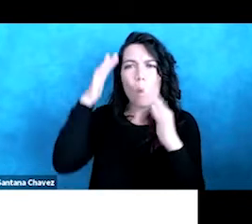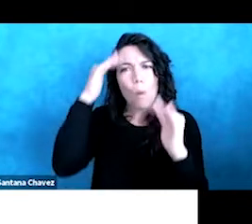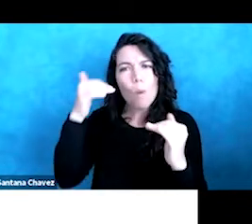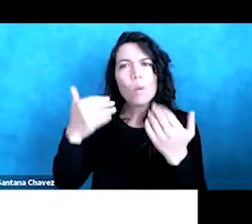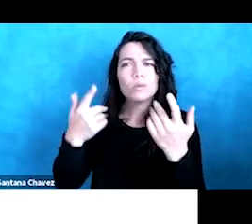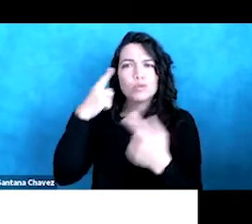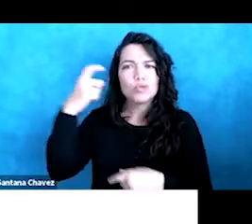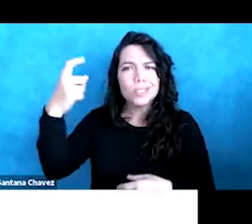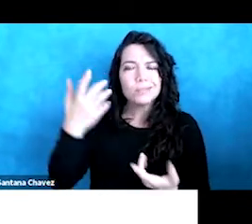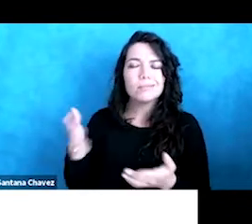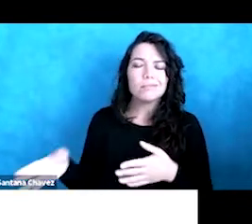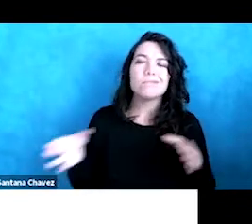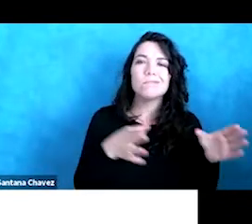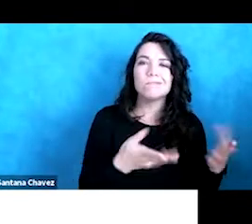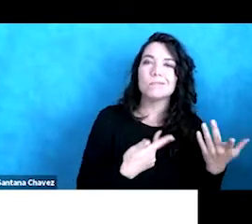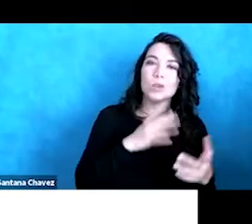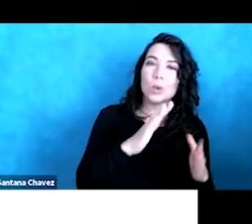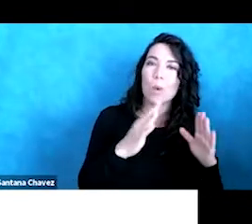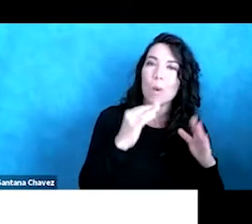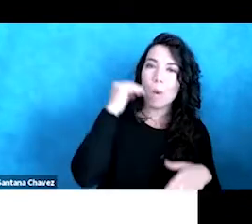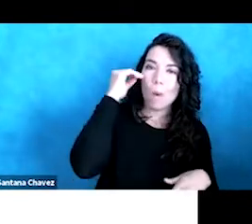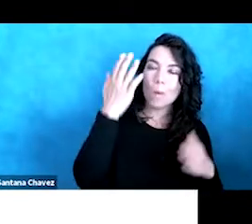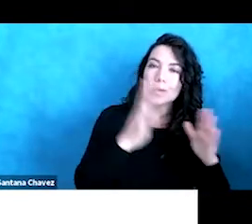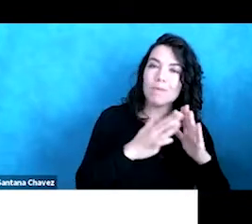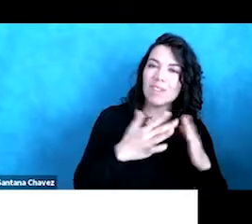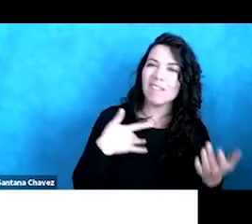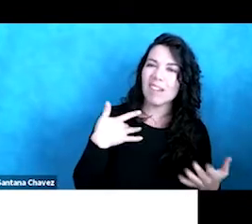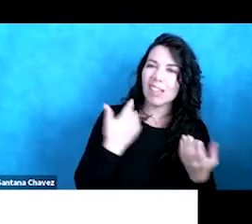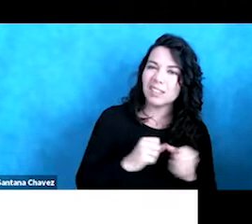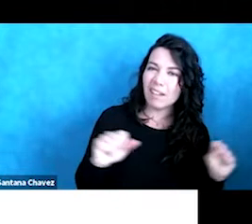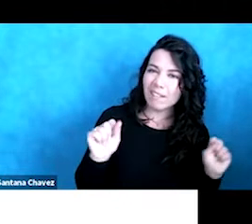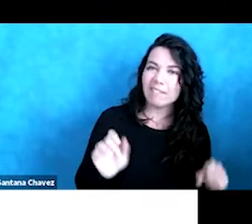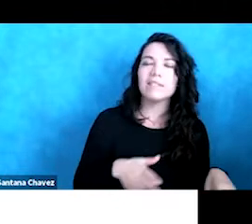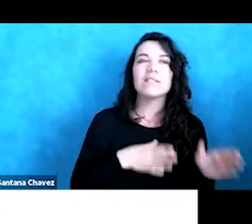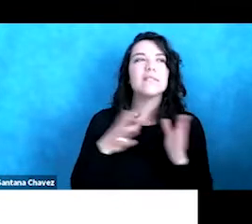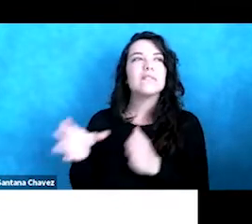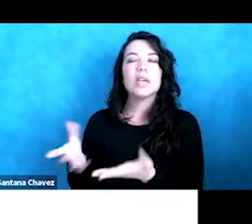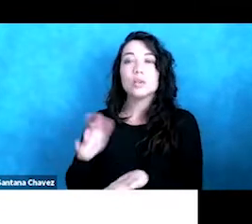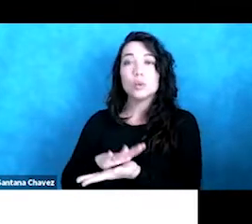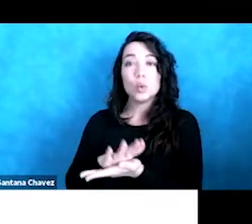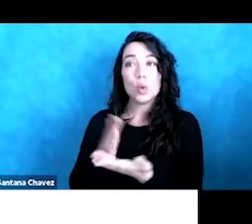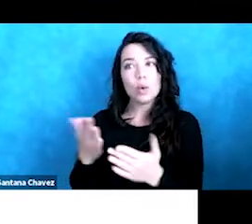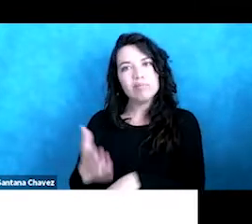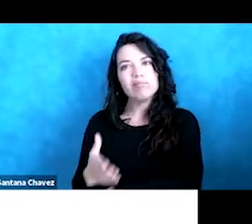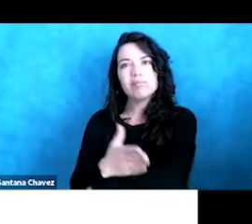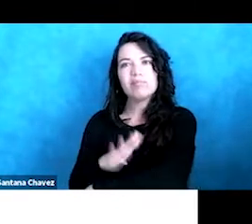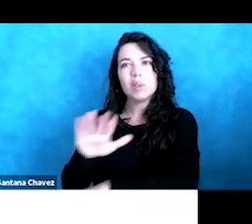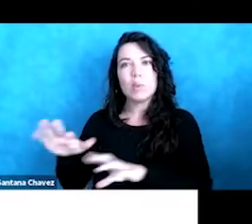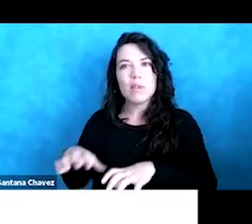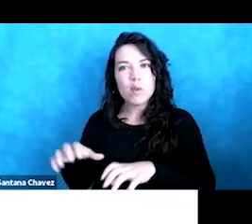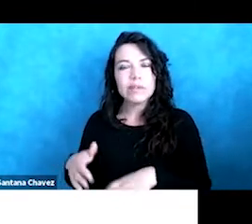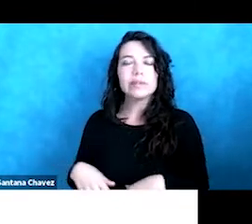or within your community, having that safe space, improving school performance, and then reducing